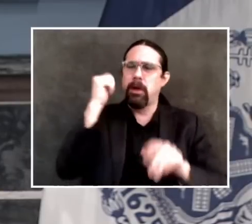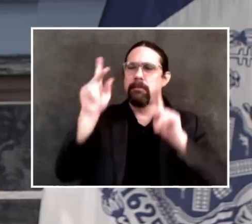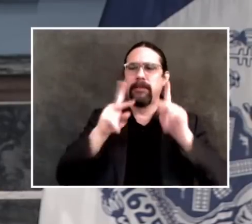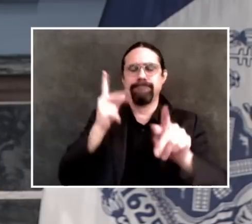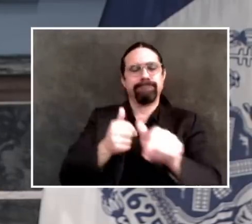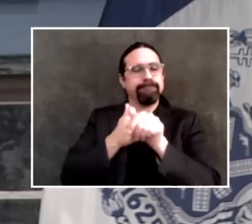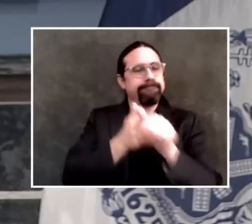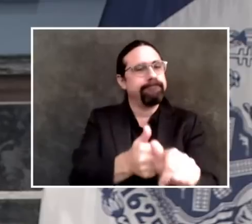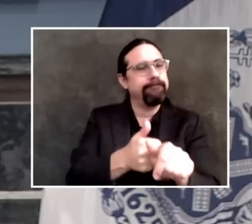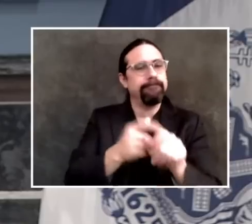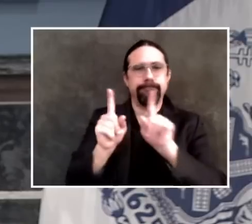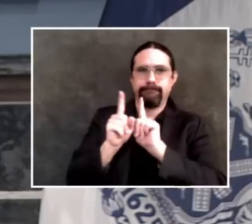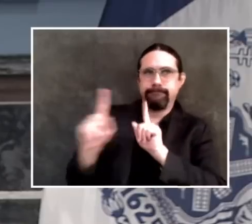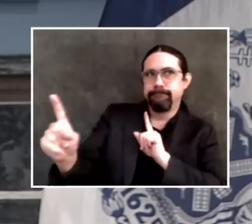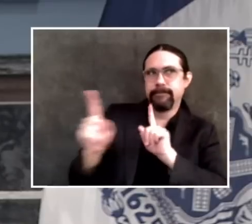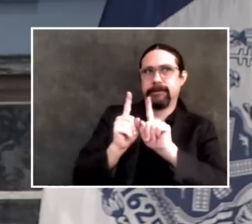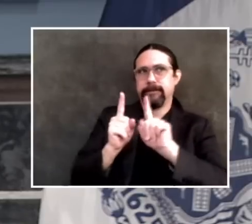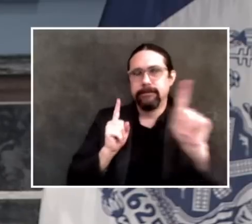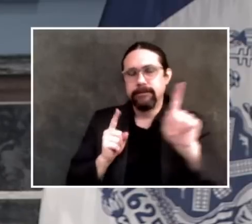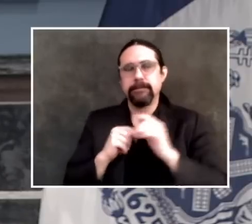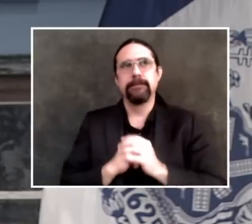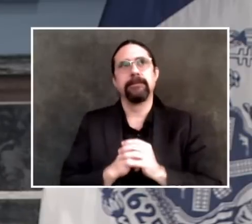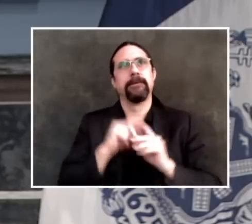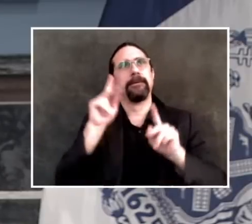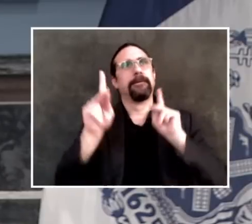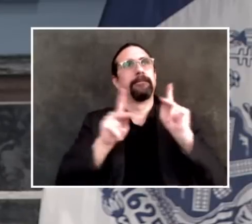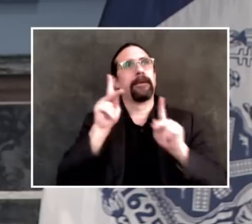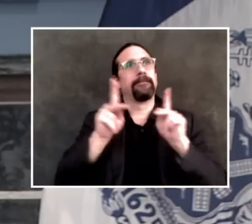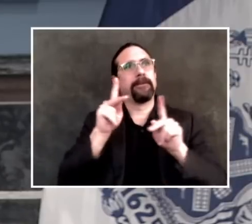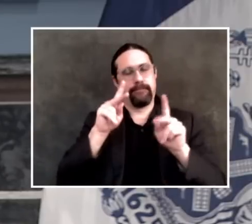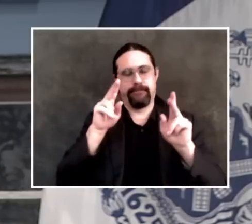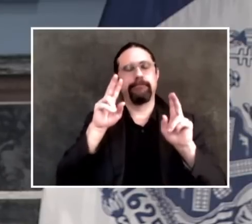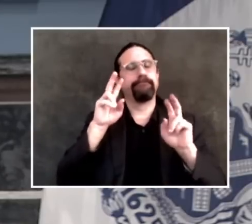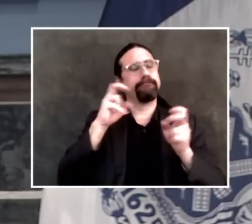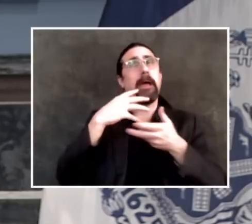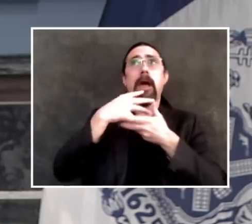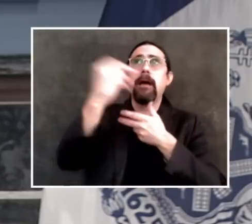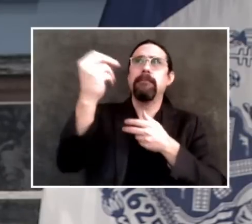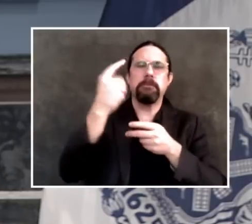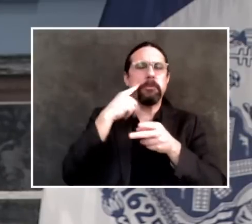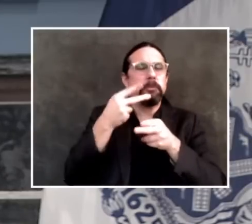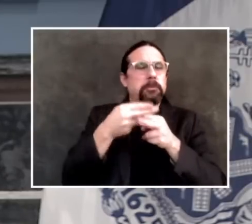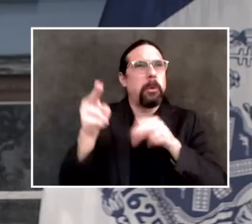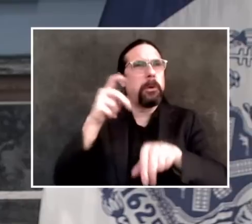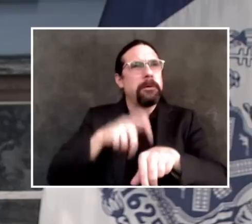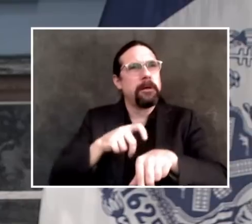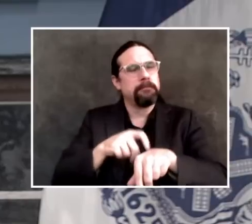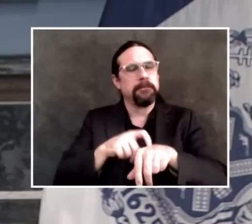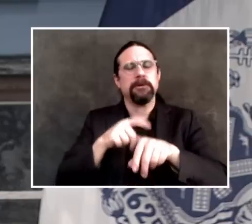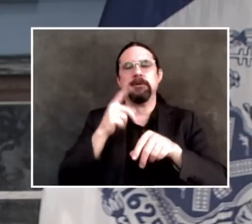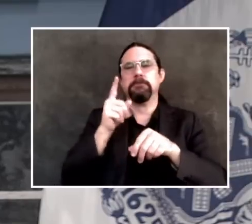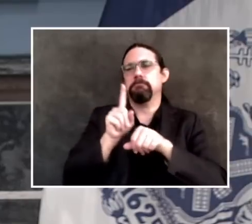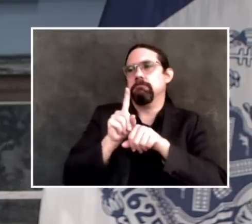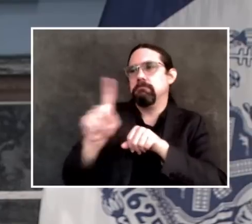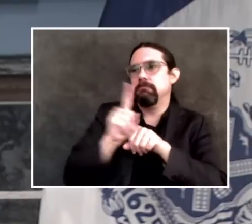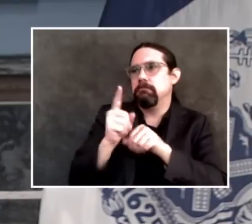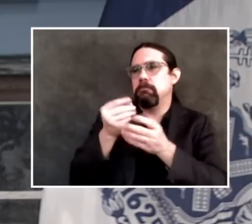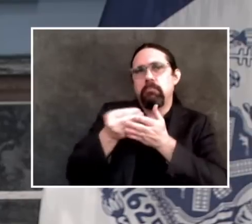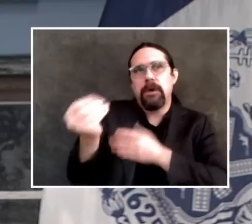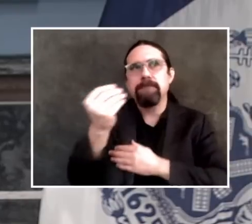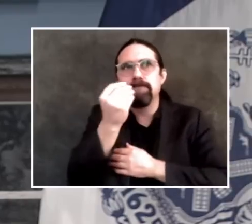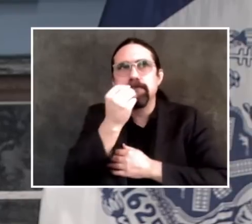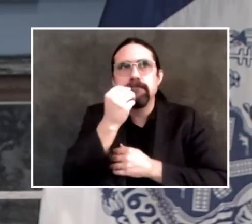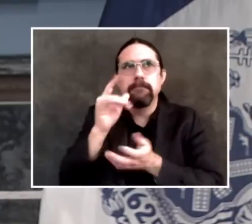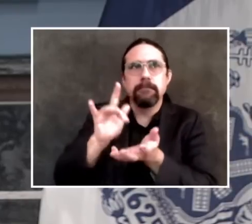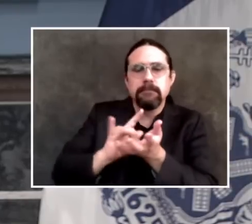People have been following the rules, and that's why we're starting to see some improvement. And we are far from out of the woods, but we're seeing something because